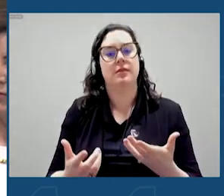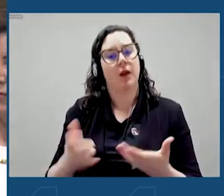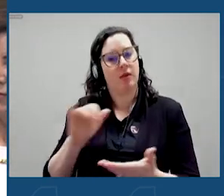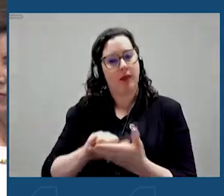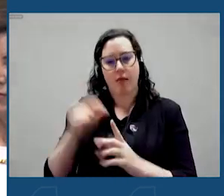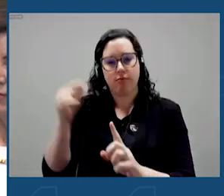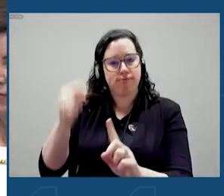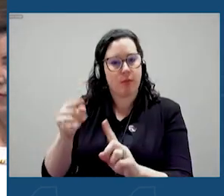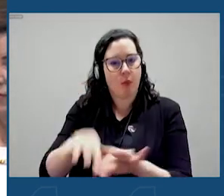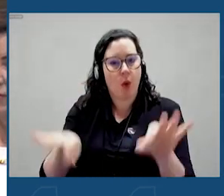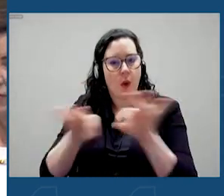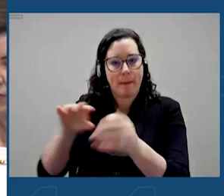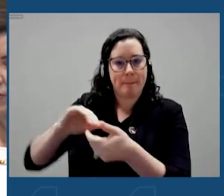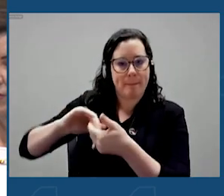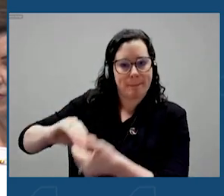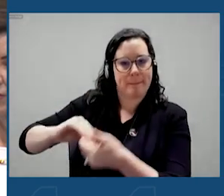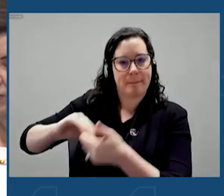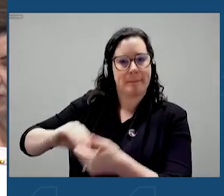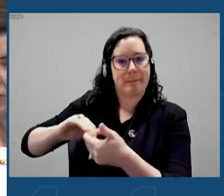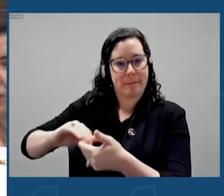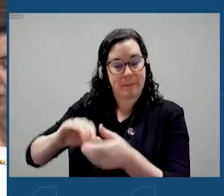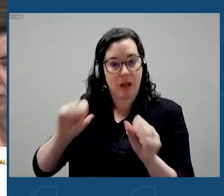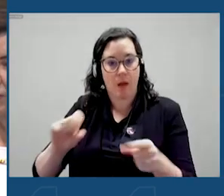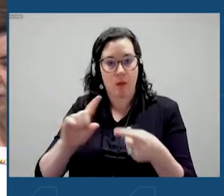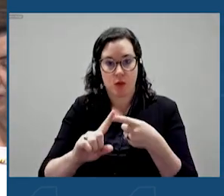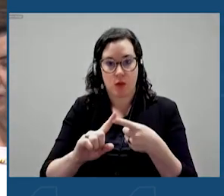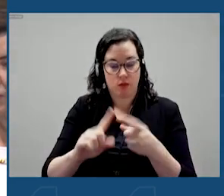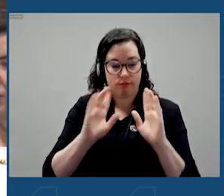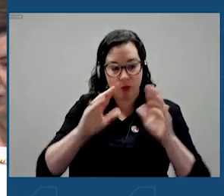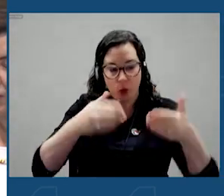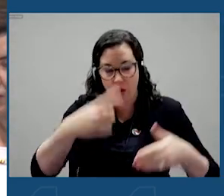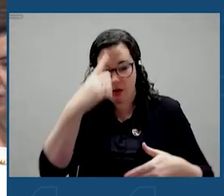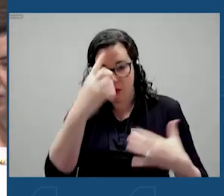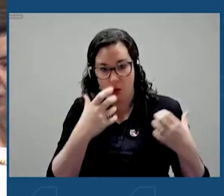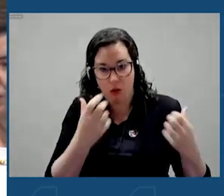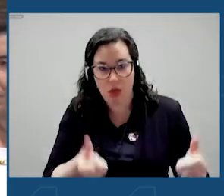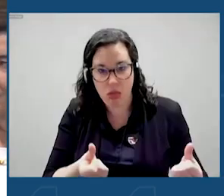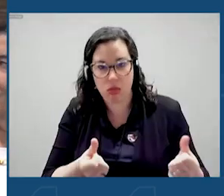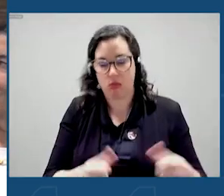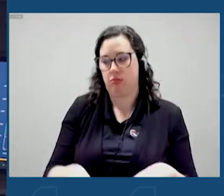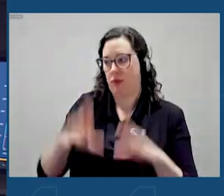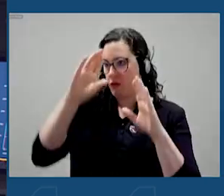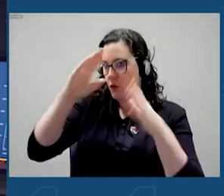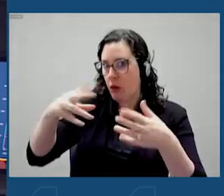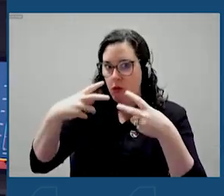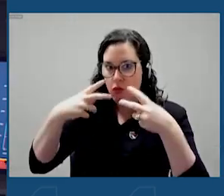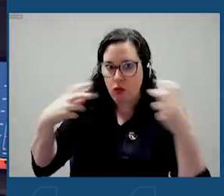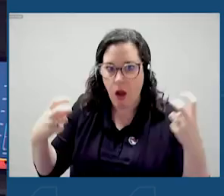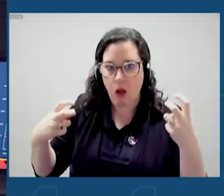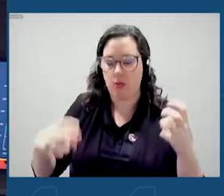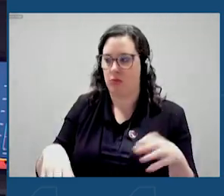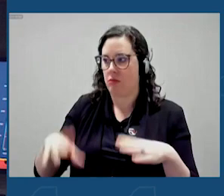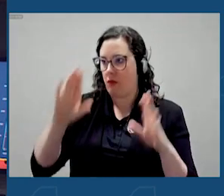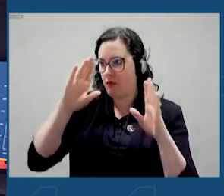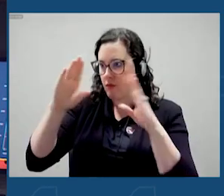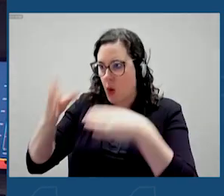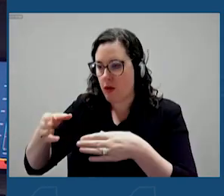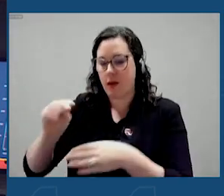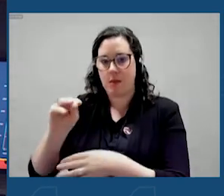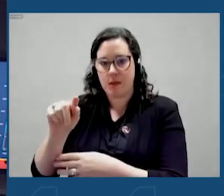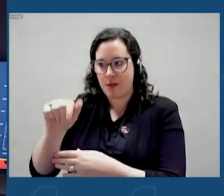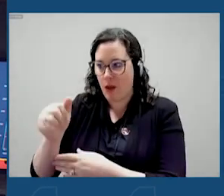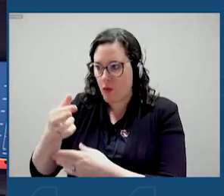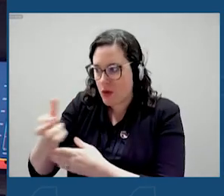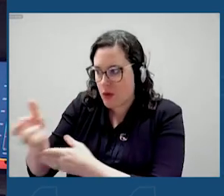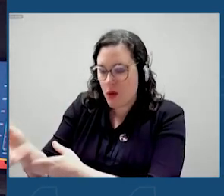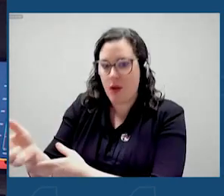that we needed to do to deal with the mental health, to deal with the crime, to deal with the resources in the MTA, and to deal with a governor